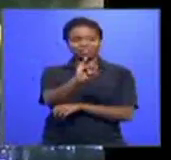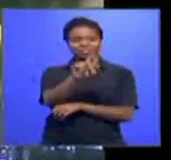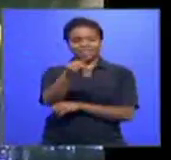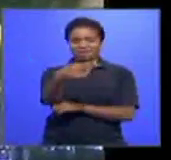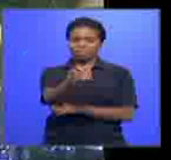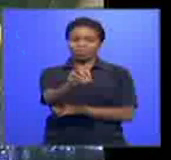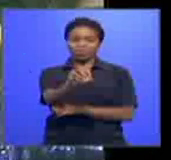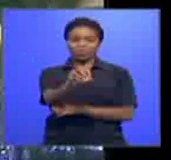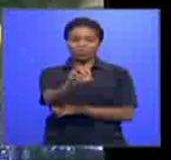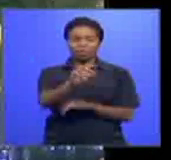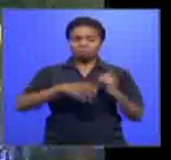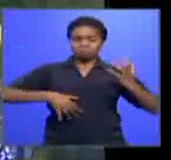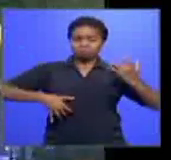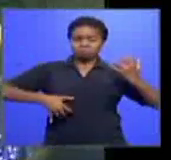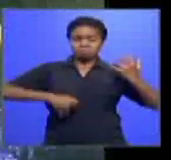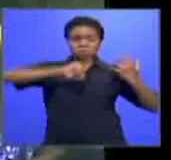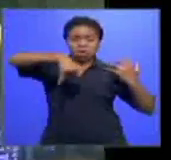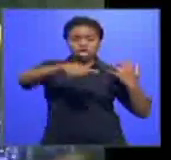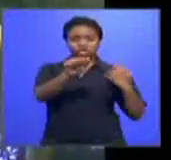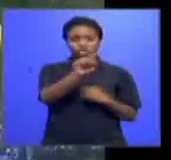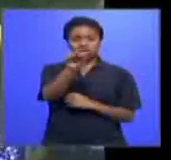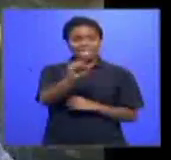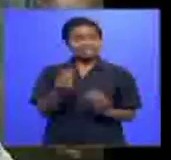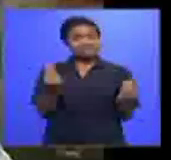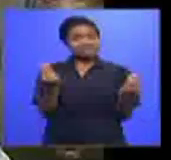Hotsix Mabuse,